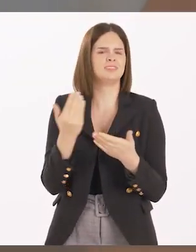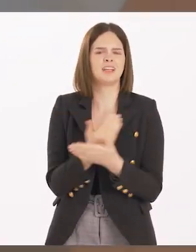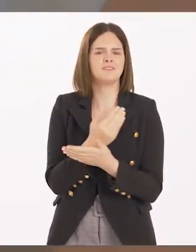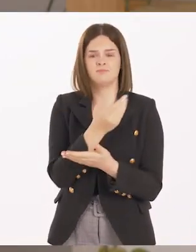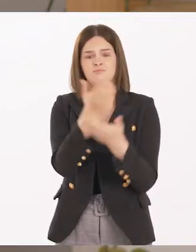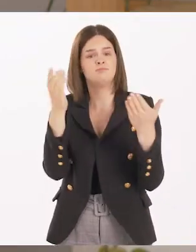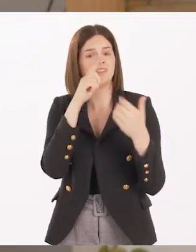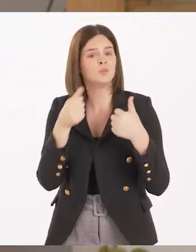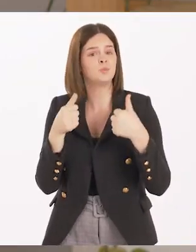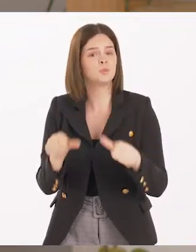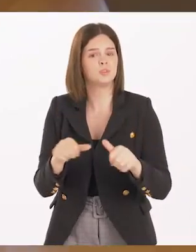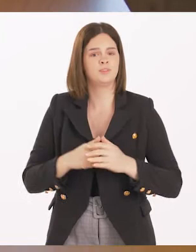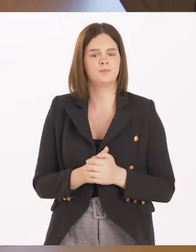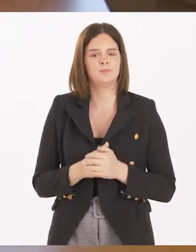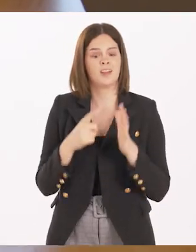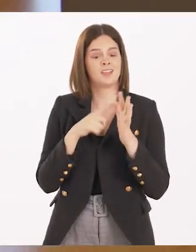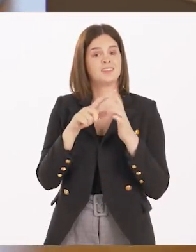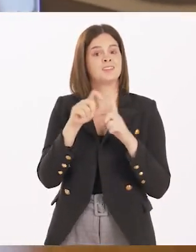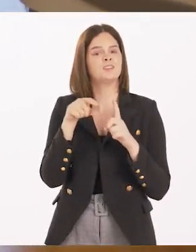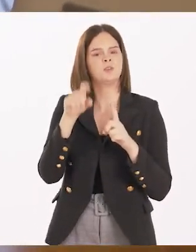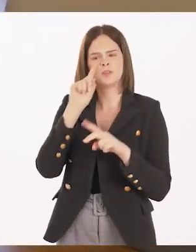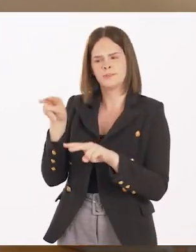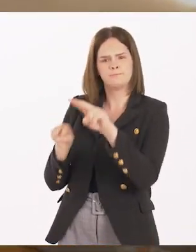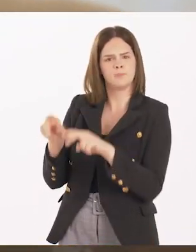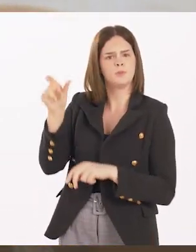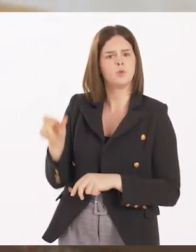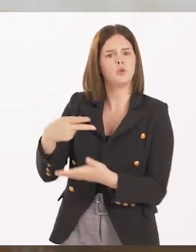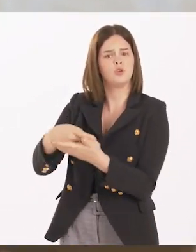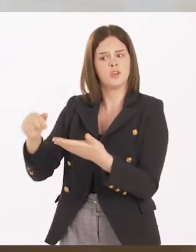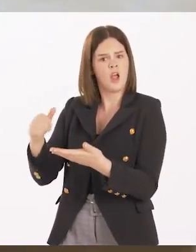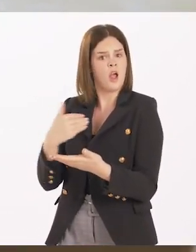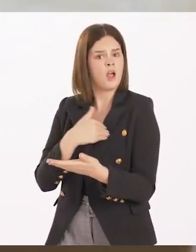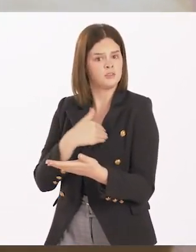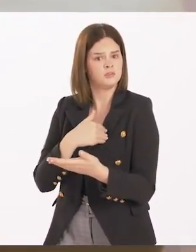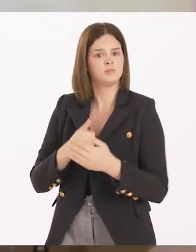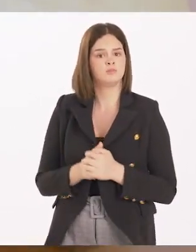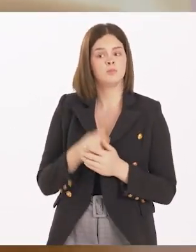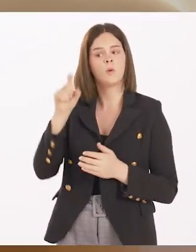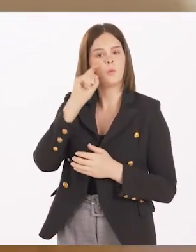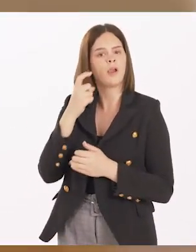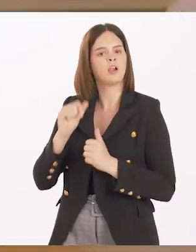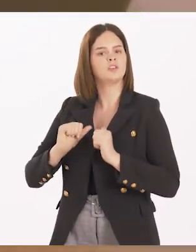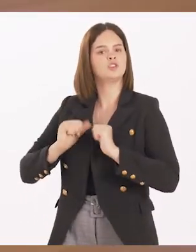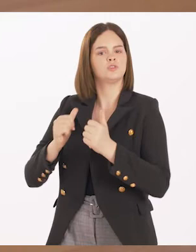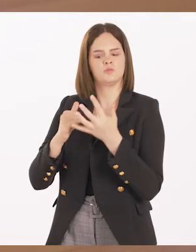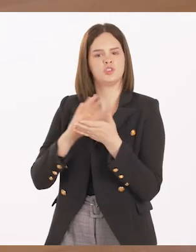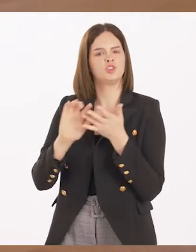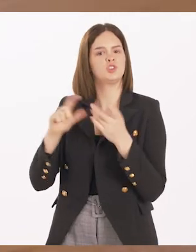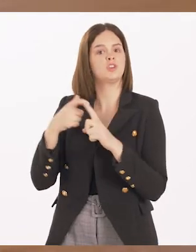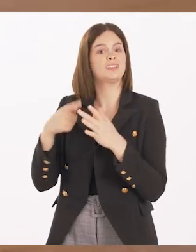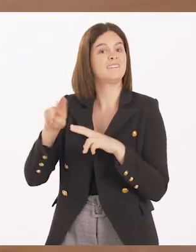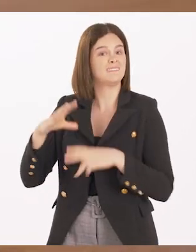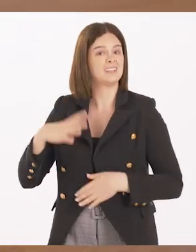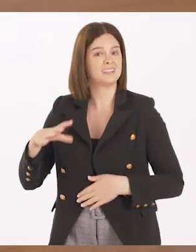AEDs are totally safe for anyone to use. They analyse the patient's heart, and only deliver a shock when needed.